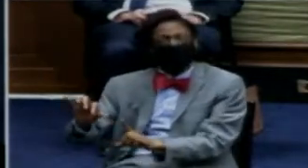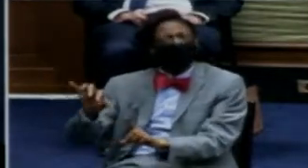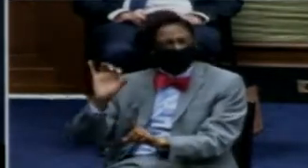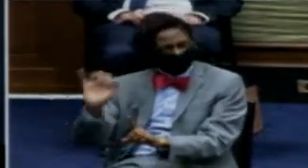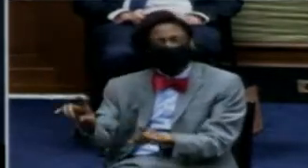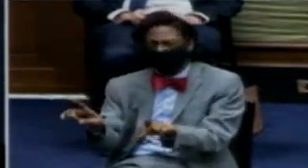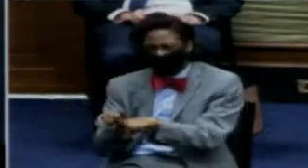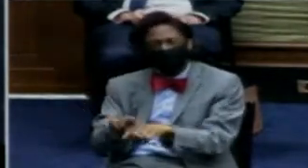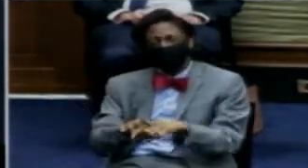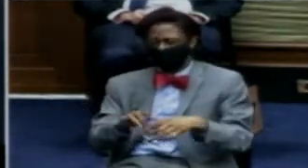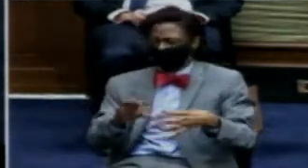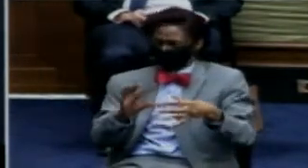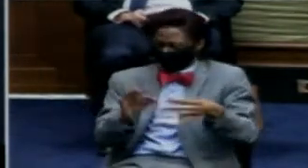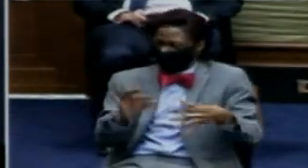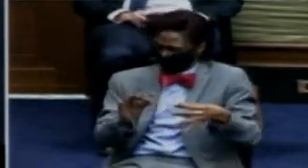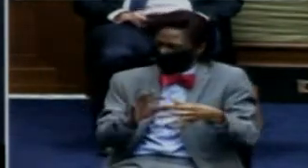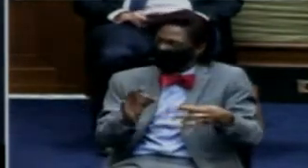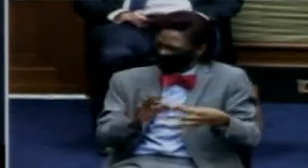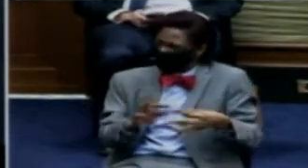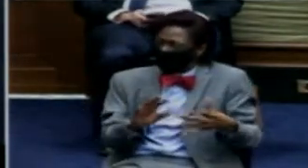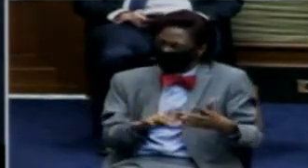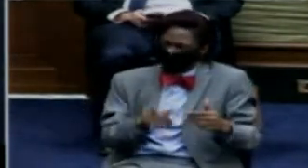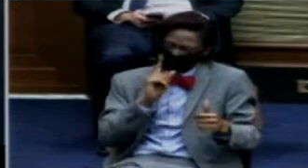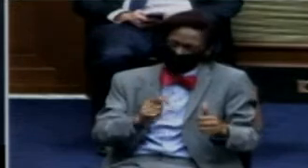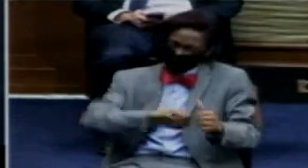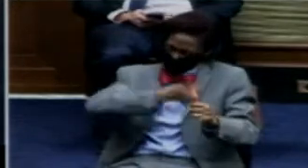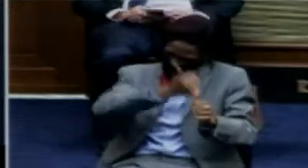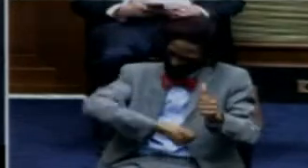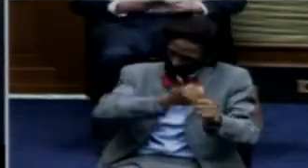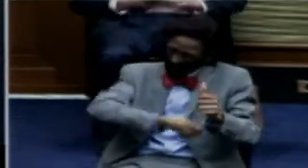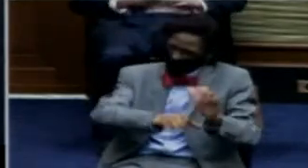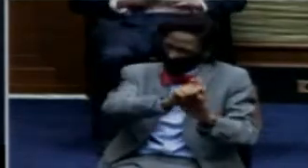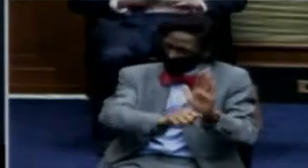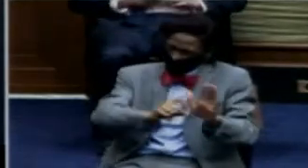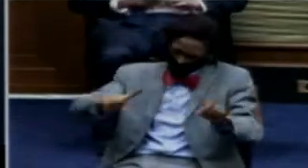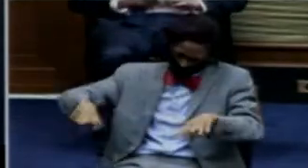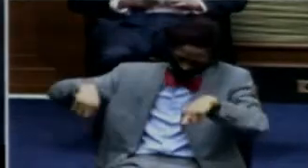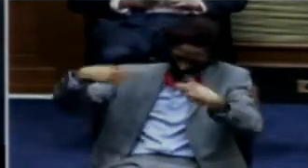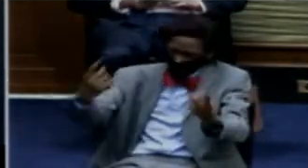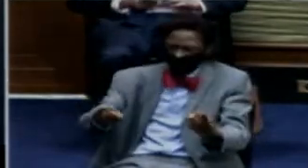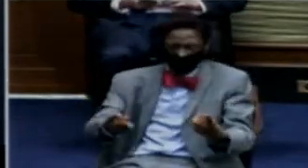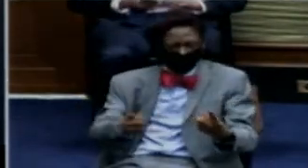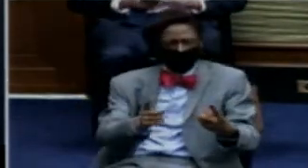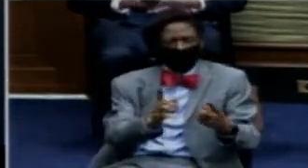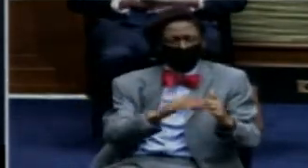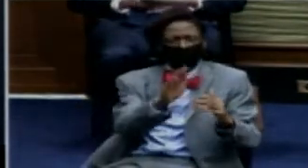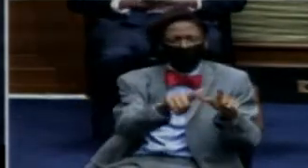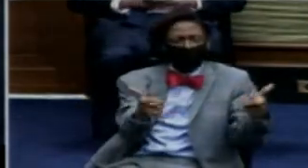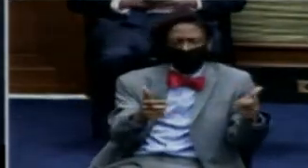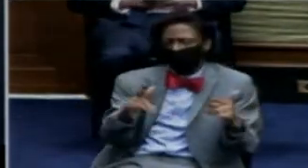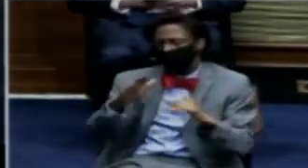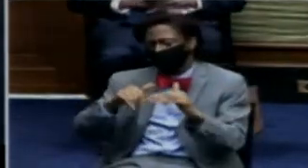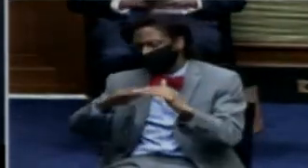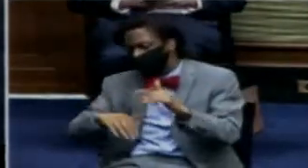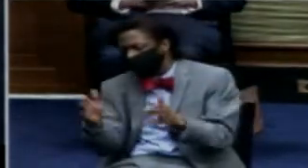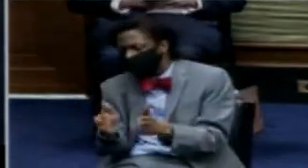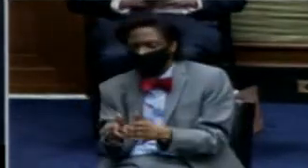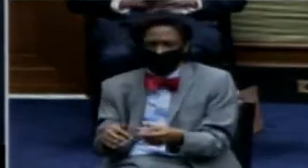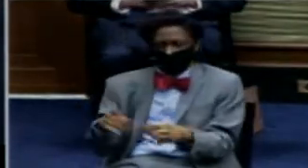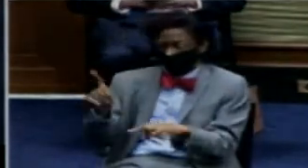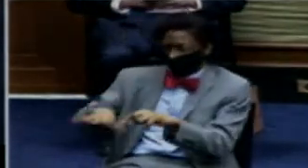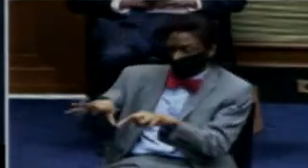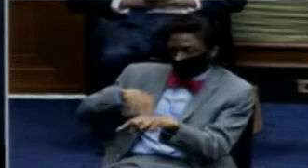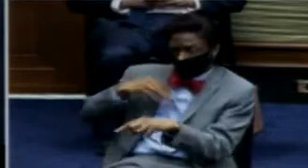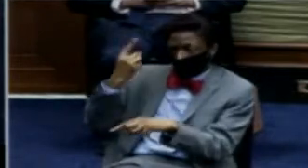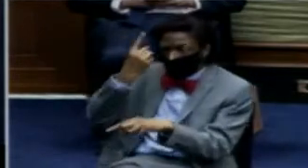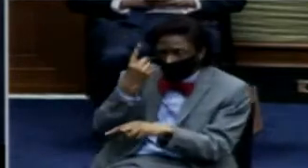against almost every state in the past. They were too big, they were too small. Everyone knew you couldn't admit Hawaii and Alaska